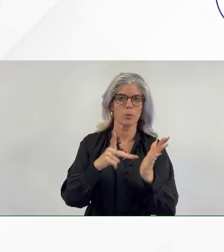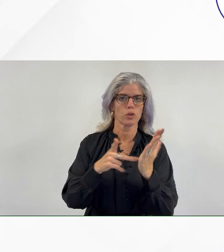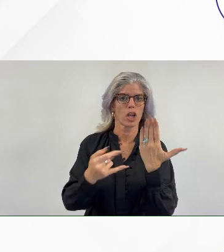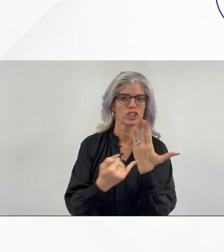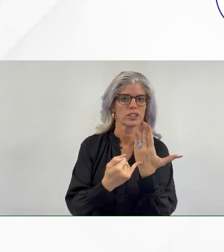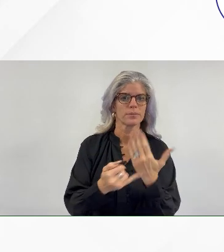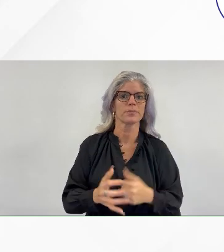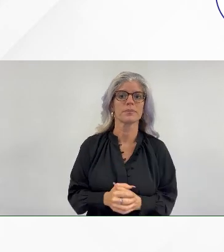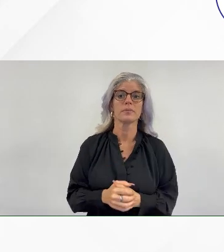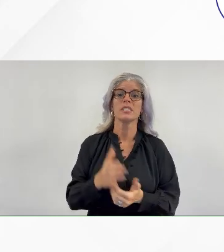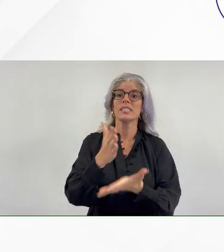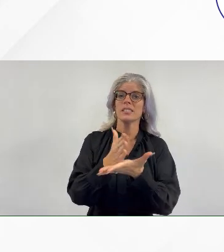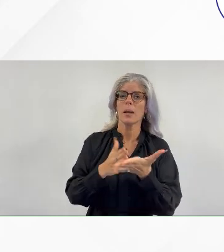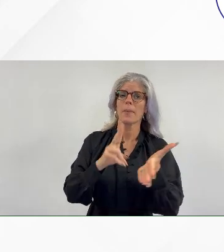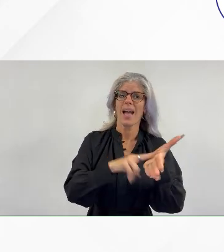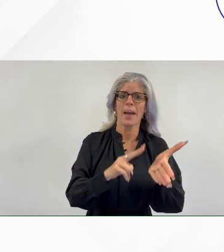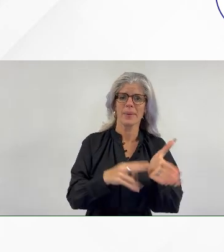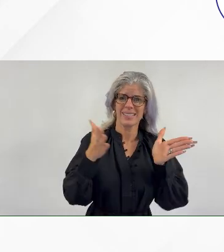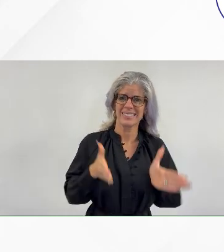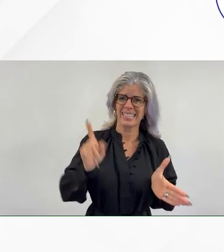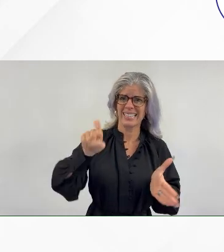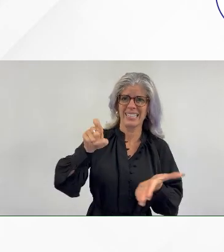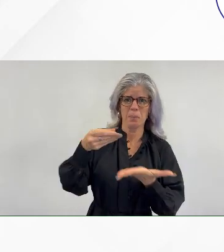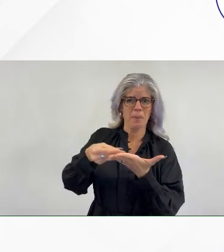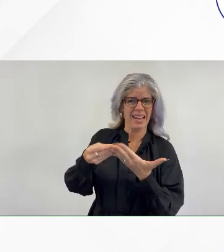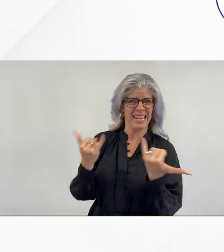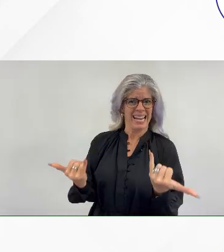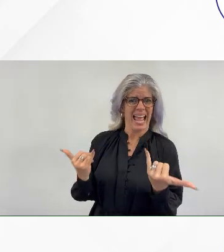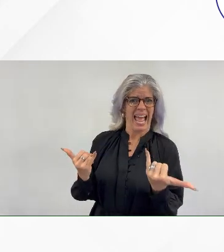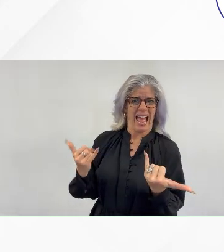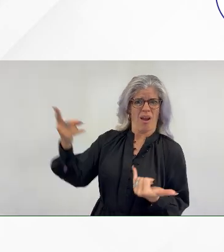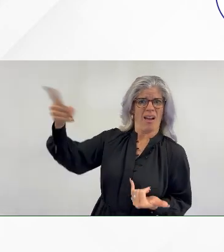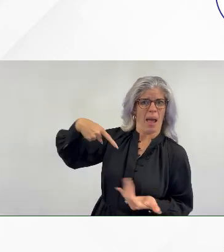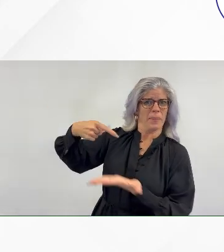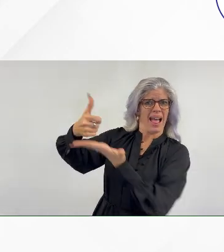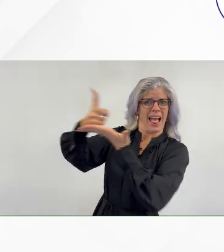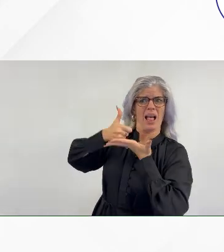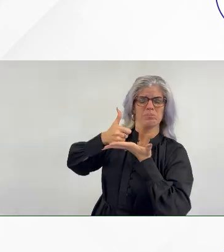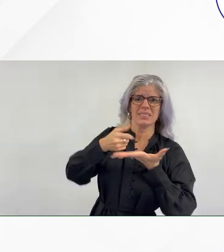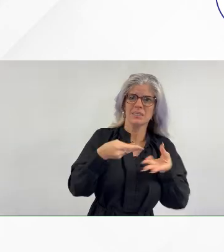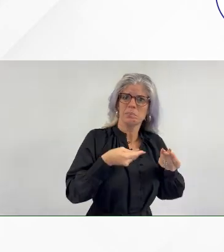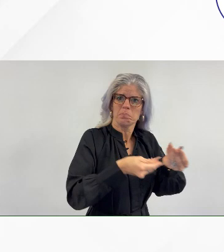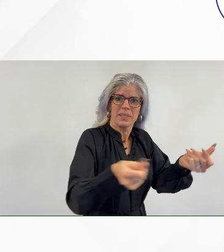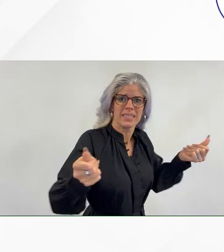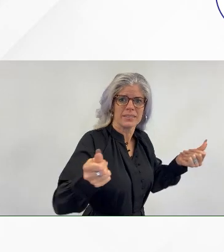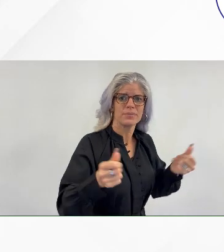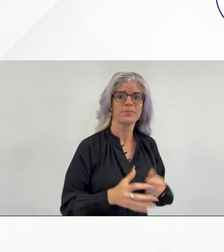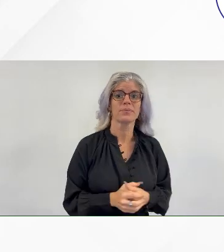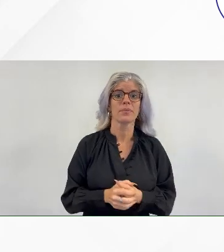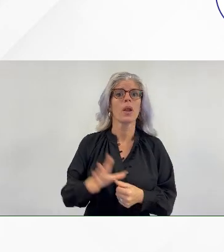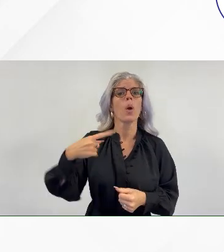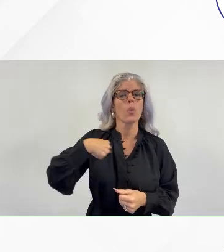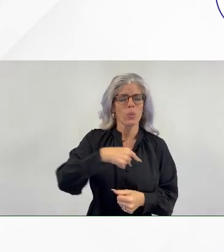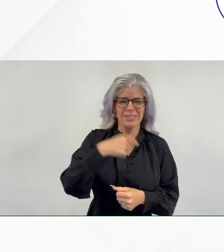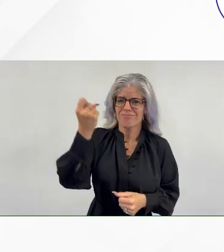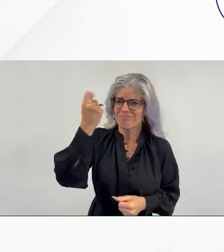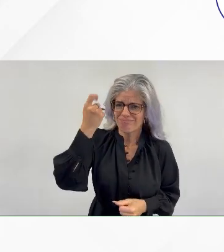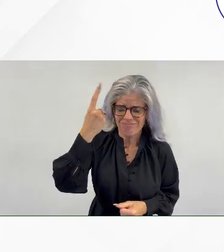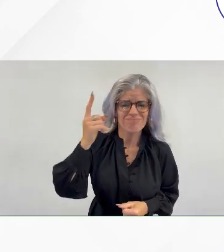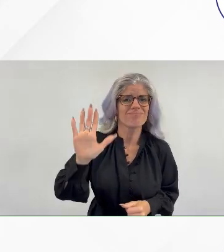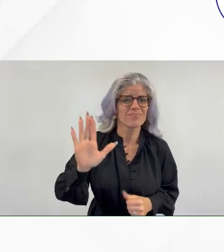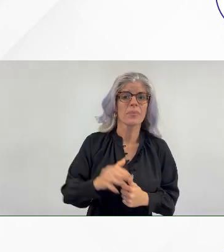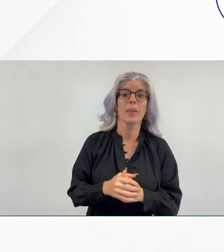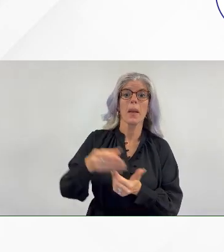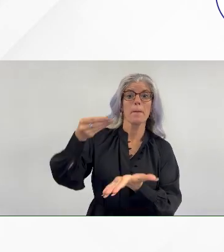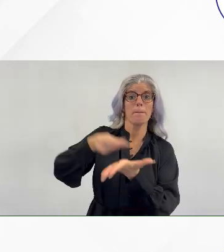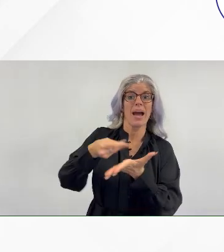Now, expedited projects. We understand that some applicants may need access to funding on an expedited basis in order to address cost